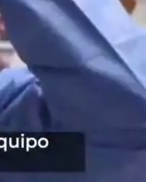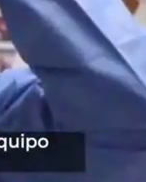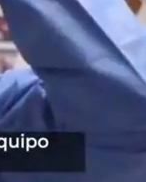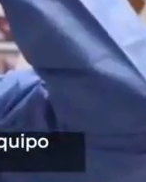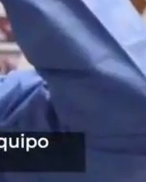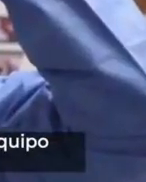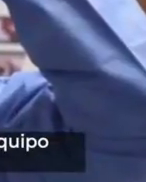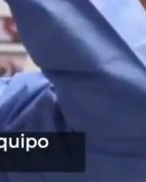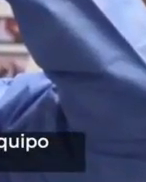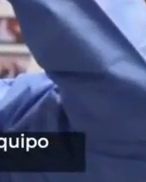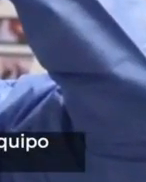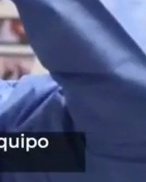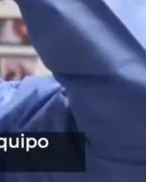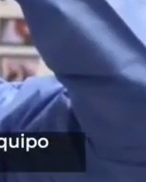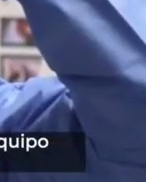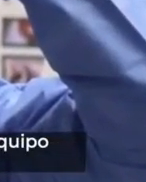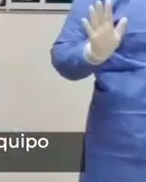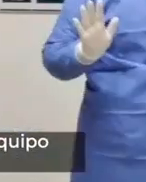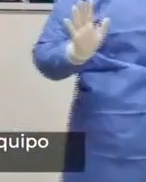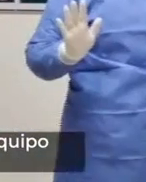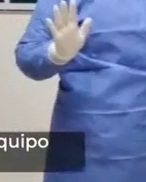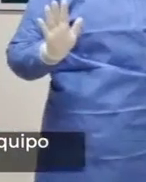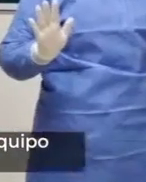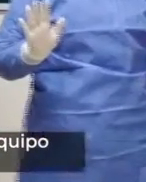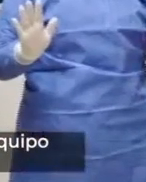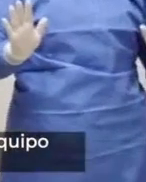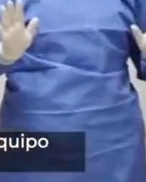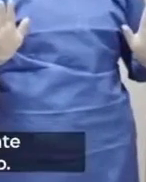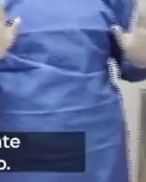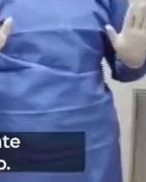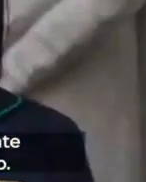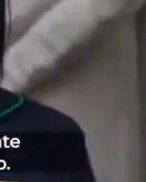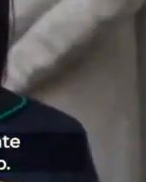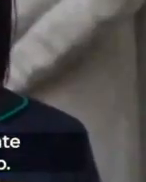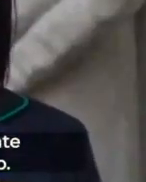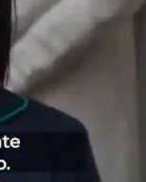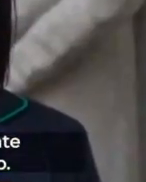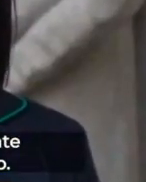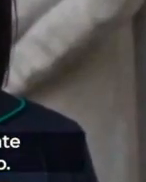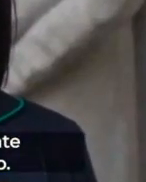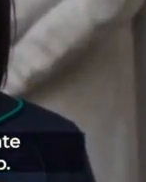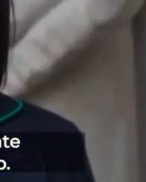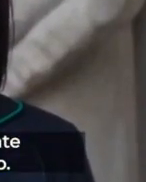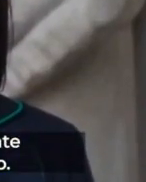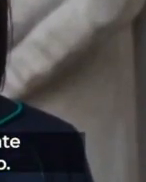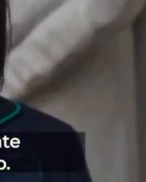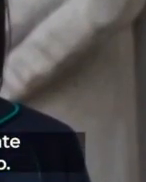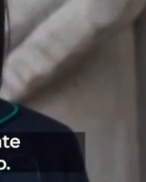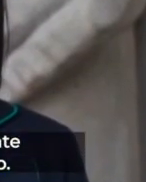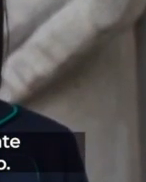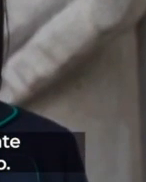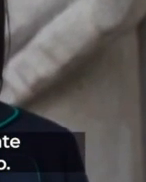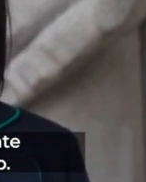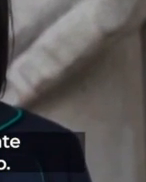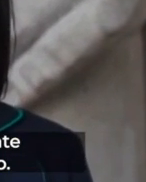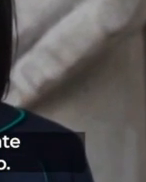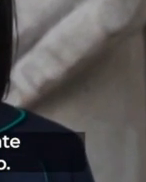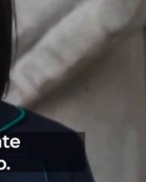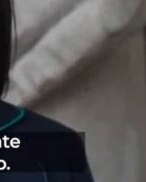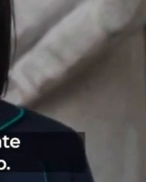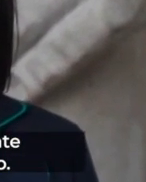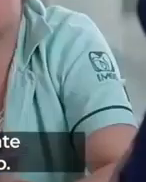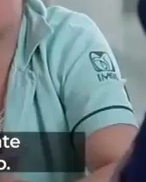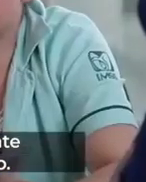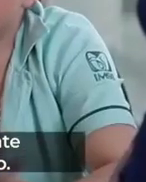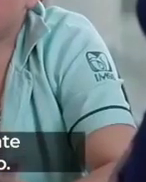please rest assured that we are doing everything we can to ensure the health of your loved